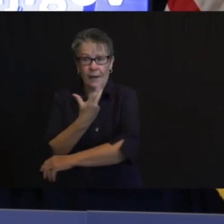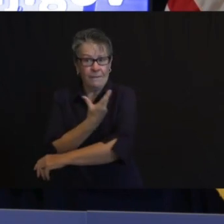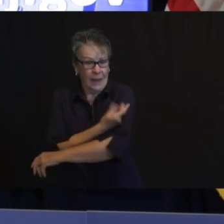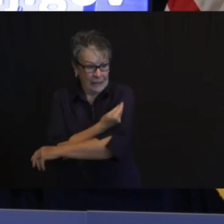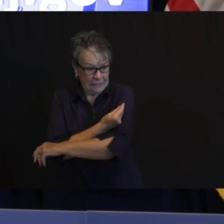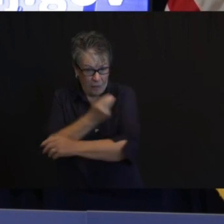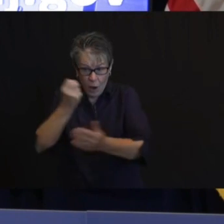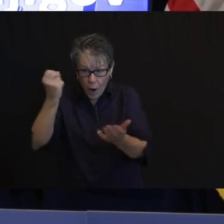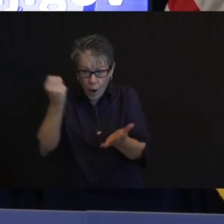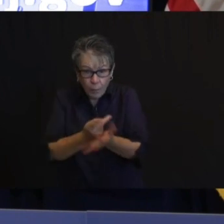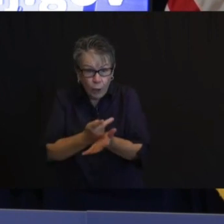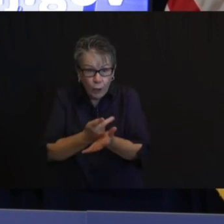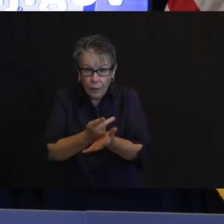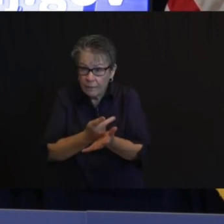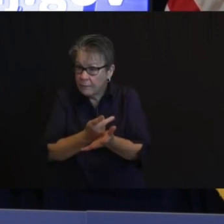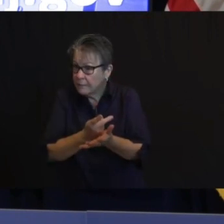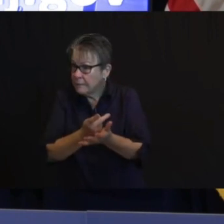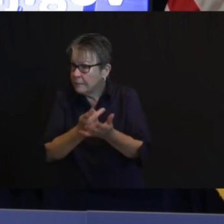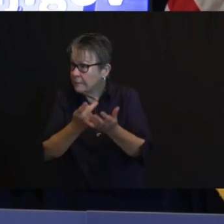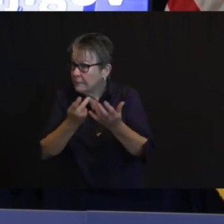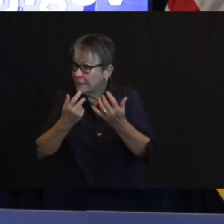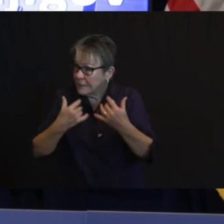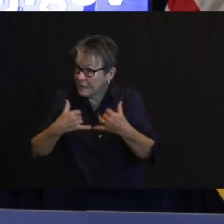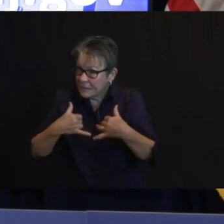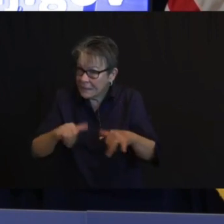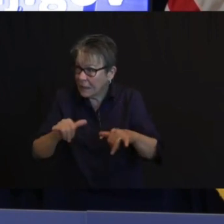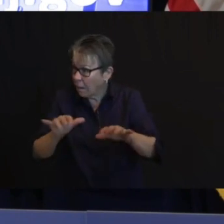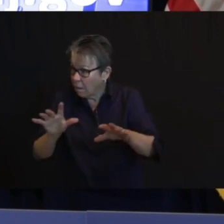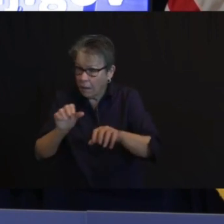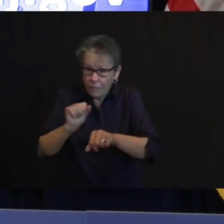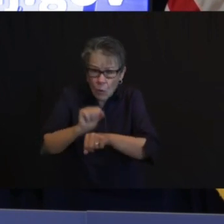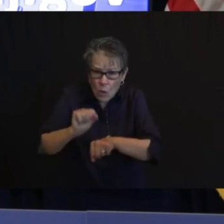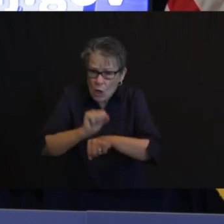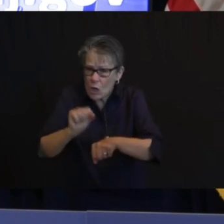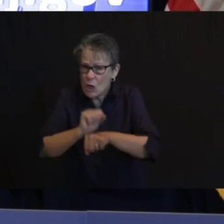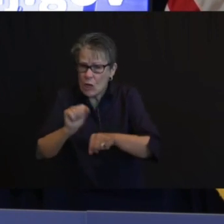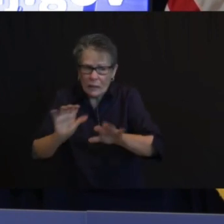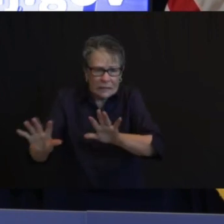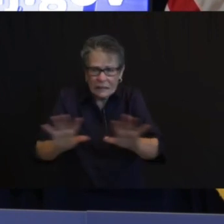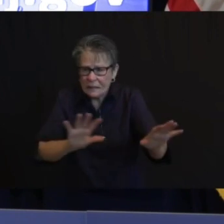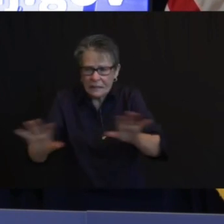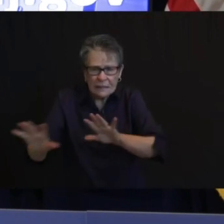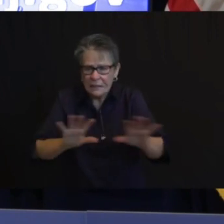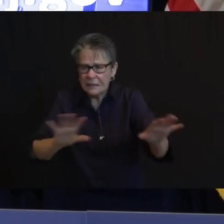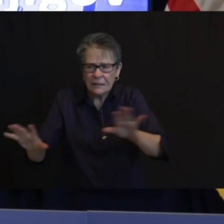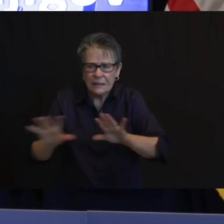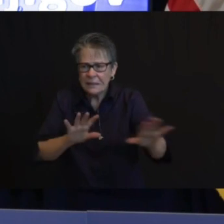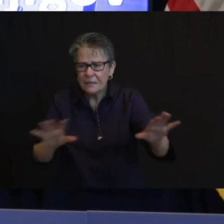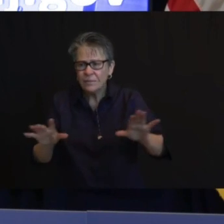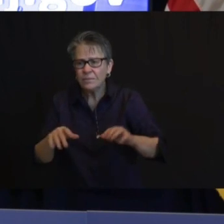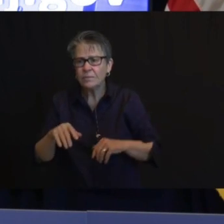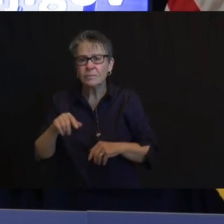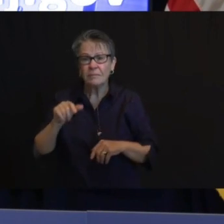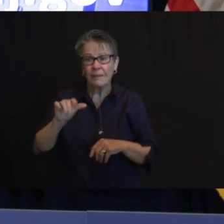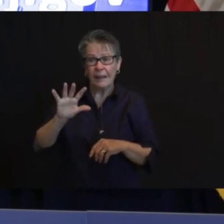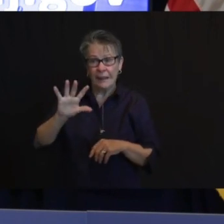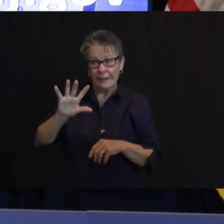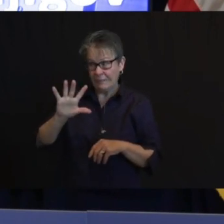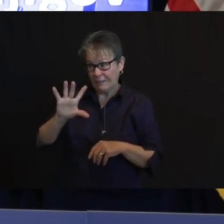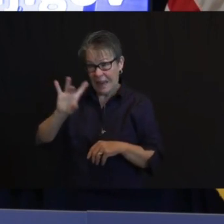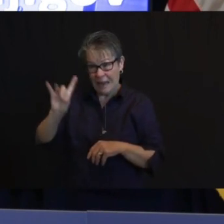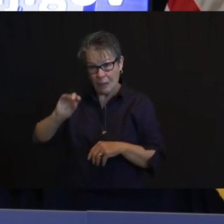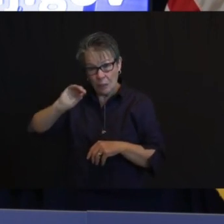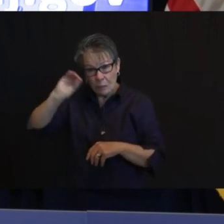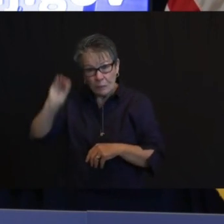there is still much work to be done. A recent Gallup poll found that 58% of Americans said they would most likely